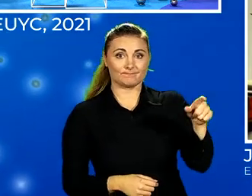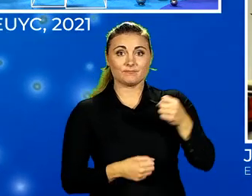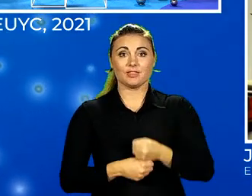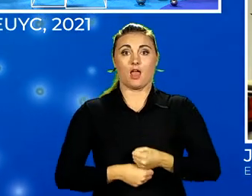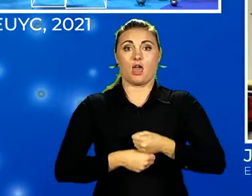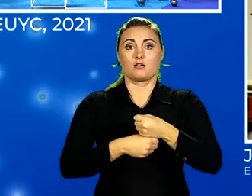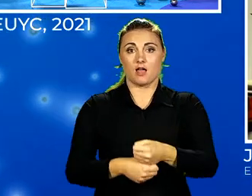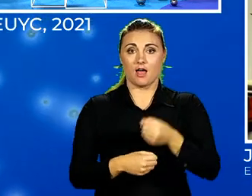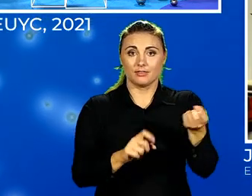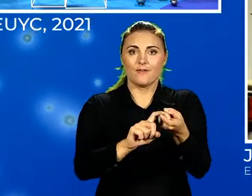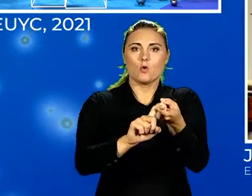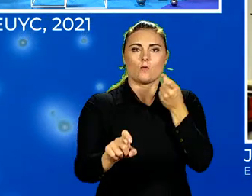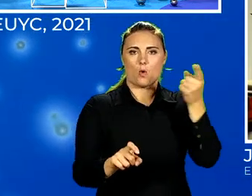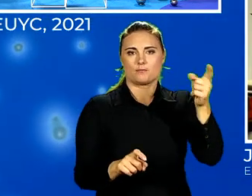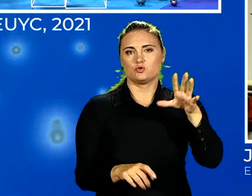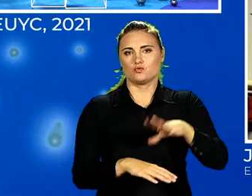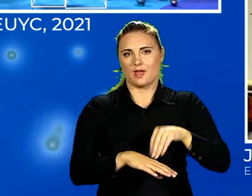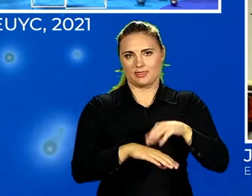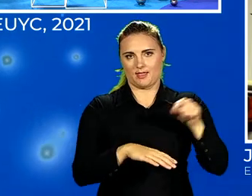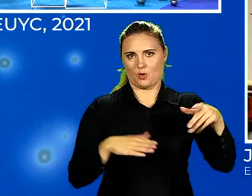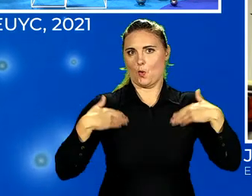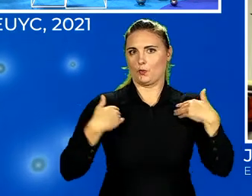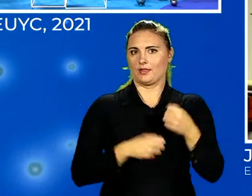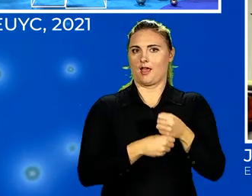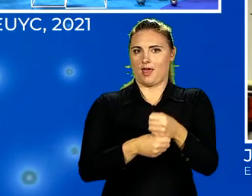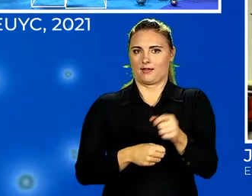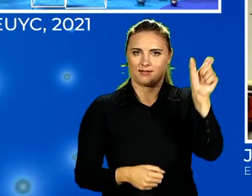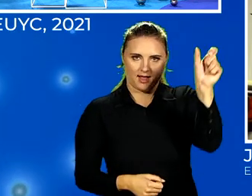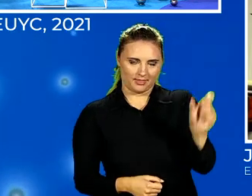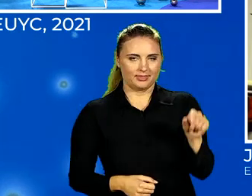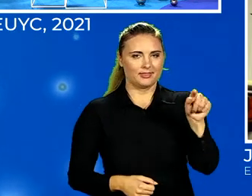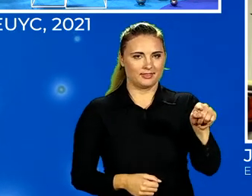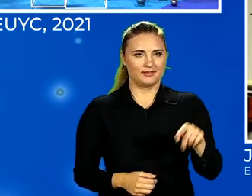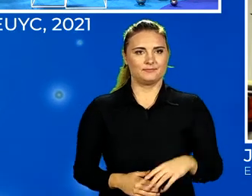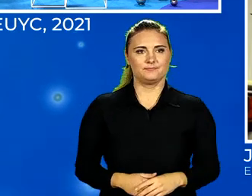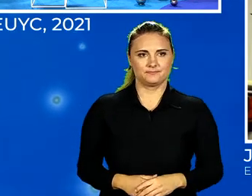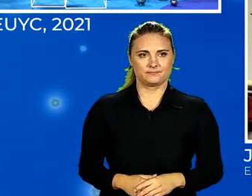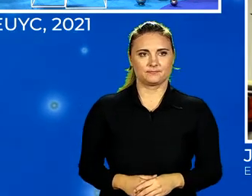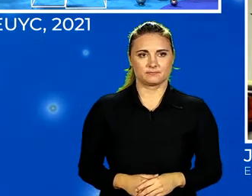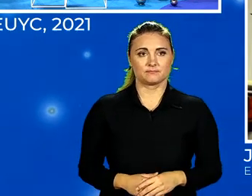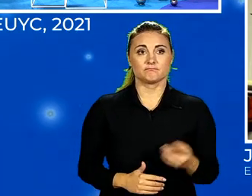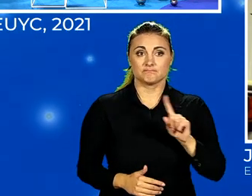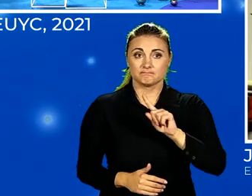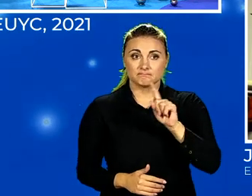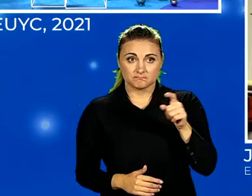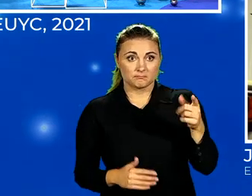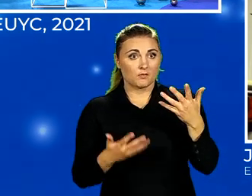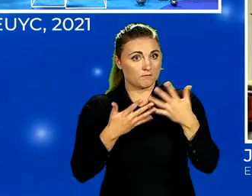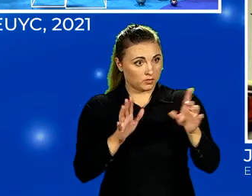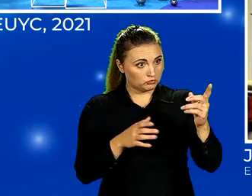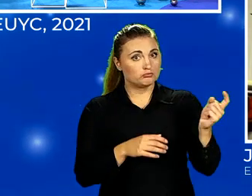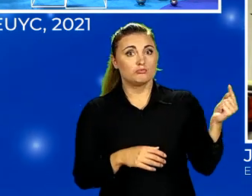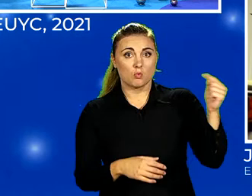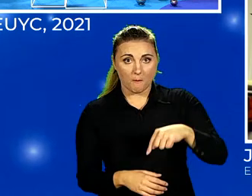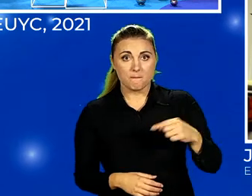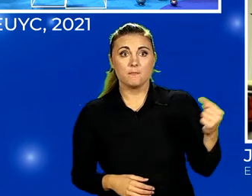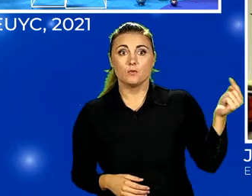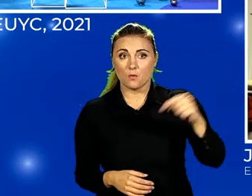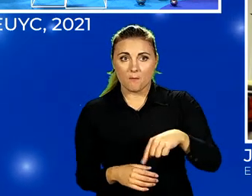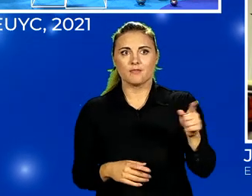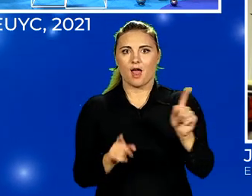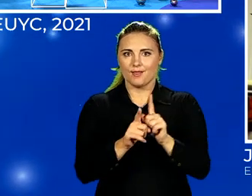to also participate in the online activities that were organized as part of the youth conferences, but also organizing activities in